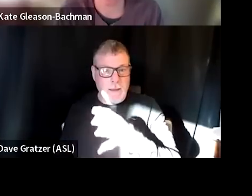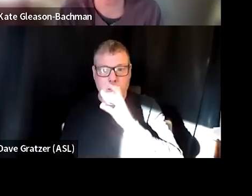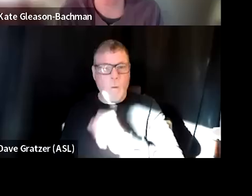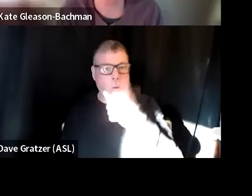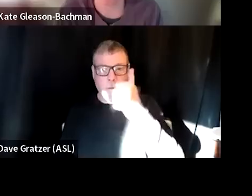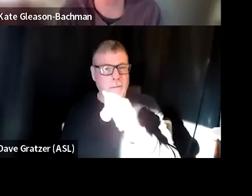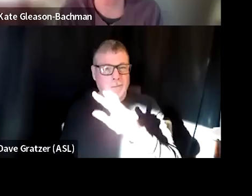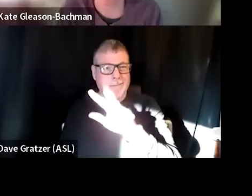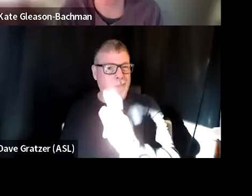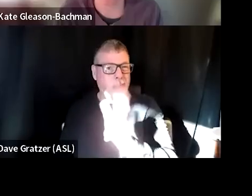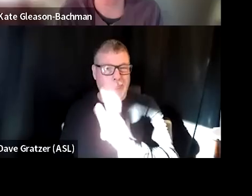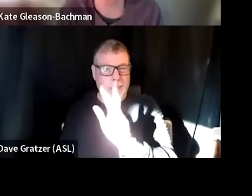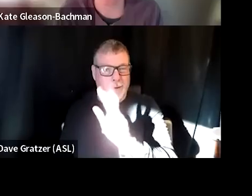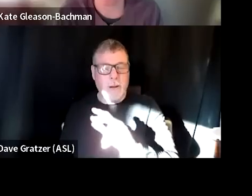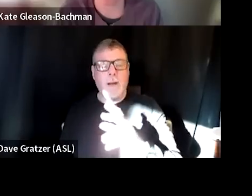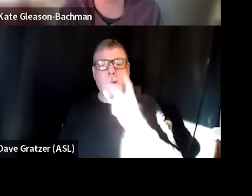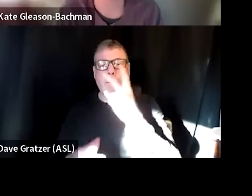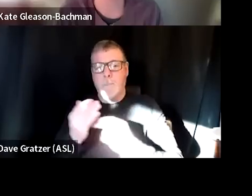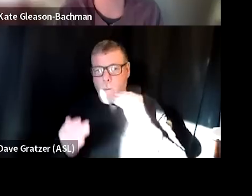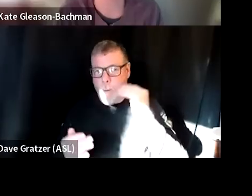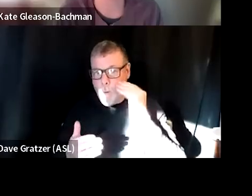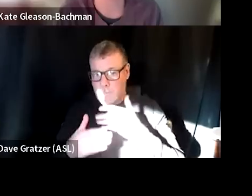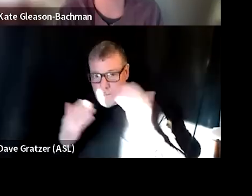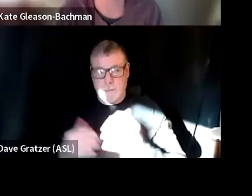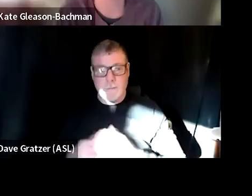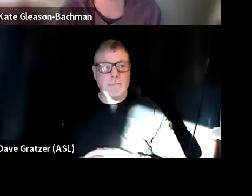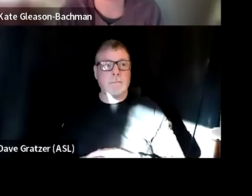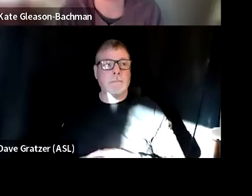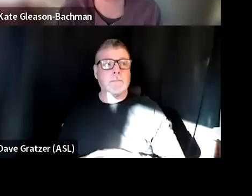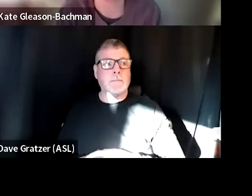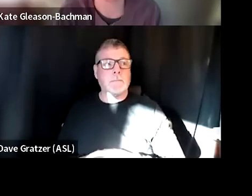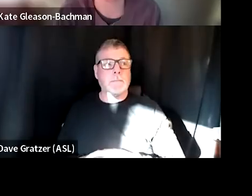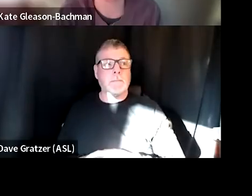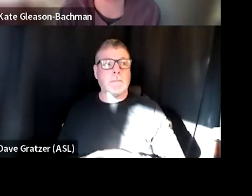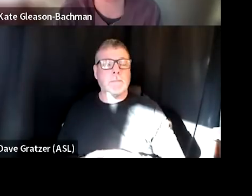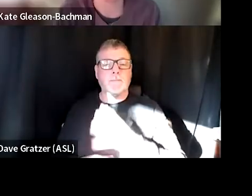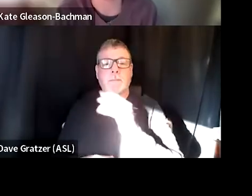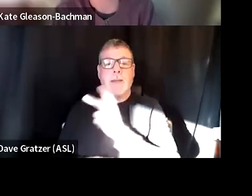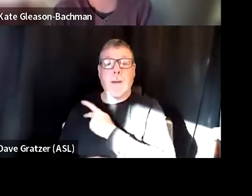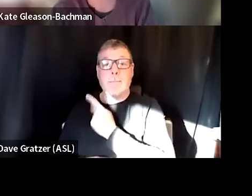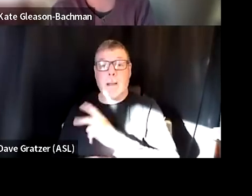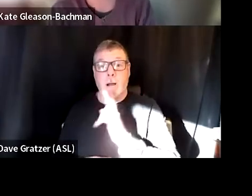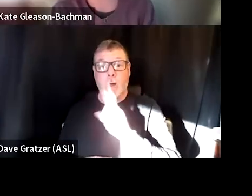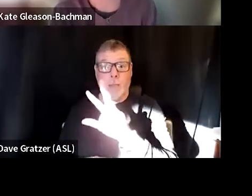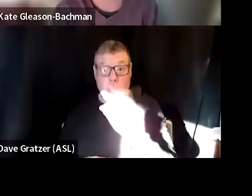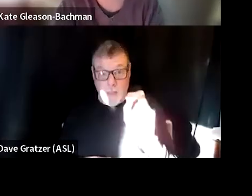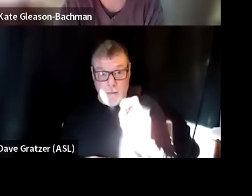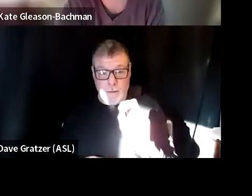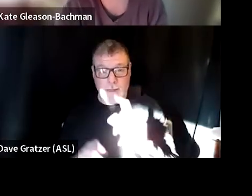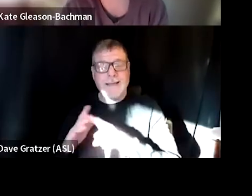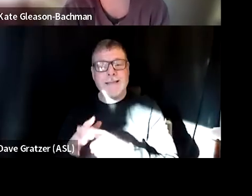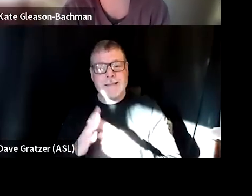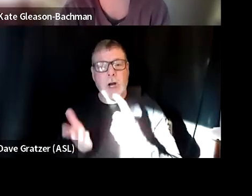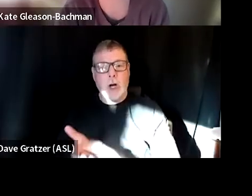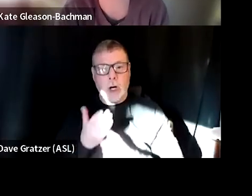30 parents there, they're both homeless. They start the patient that's 30 starts arguing with